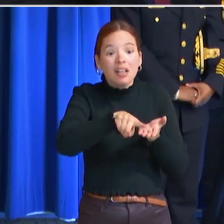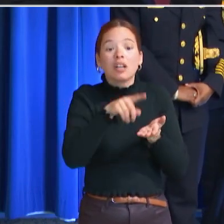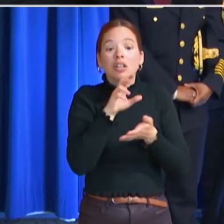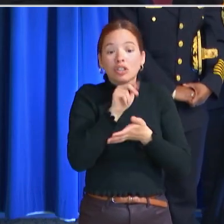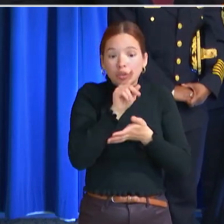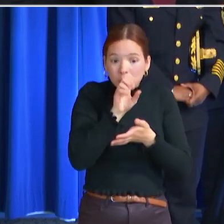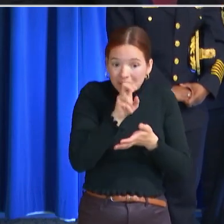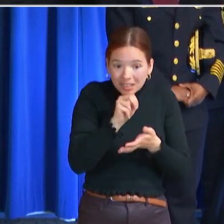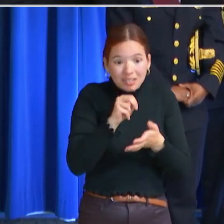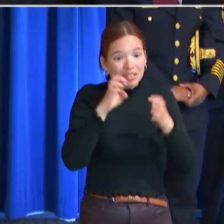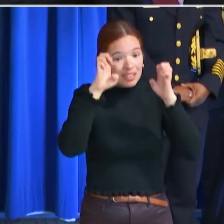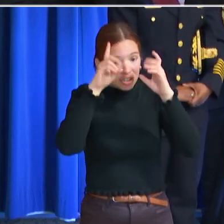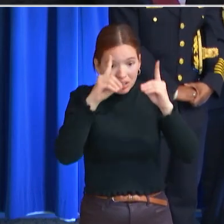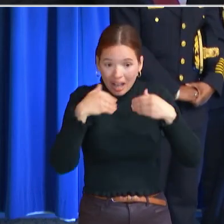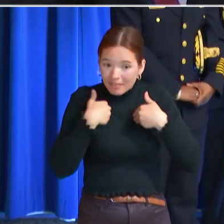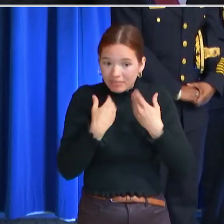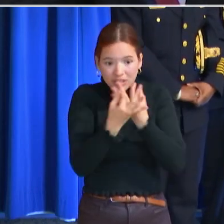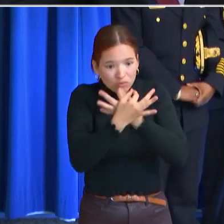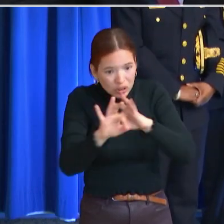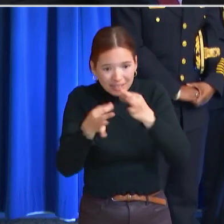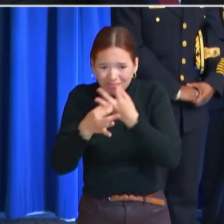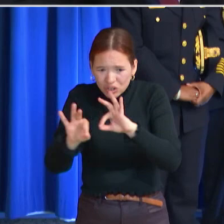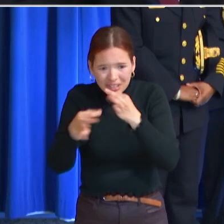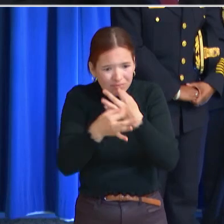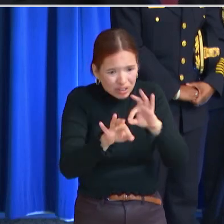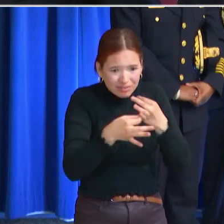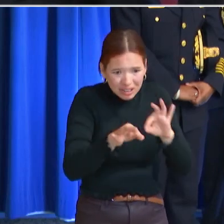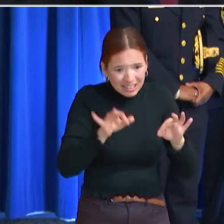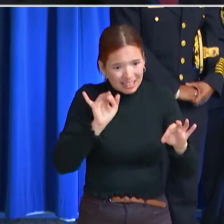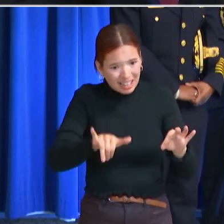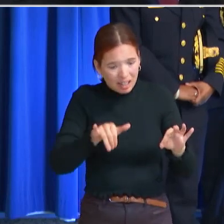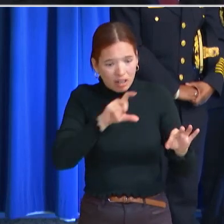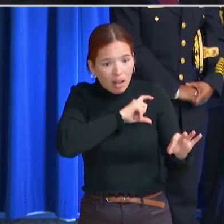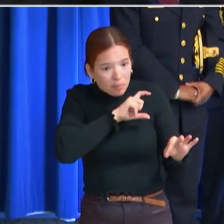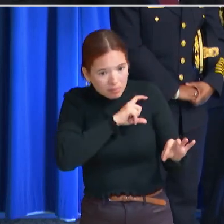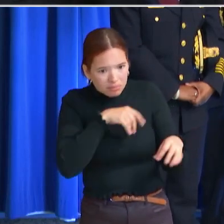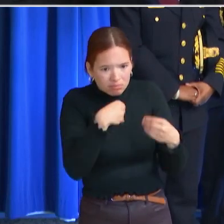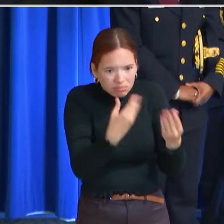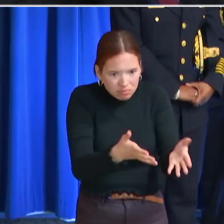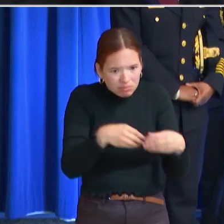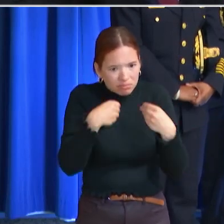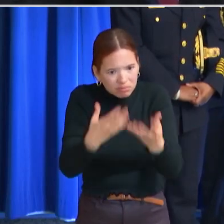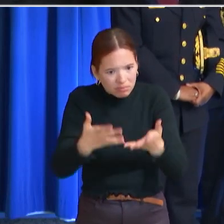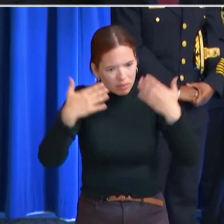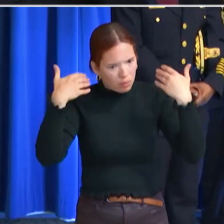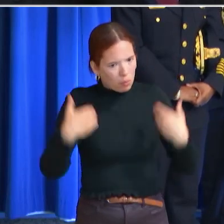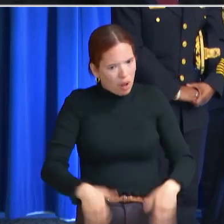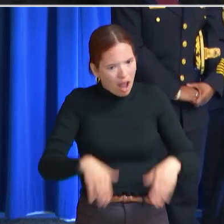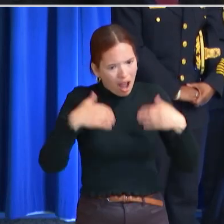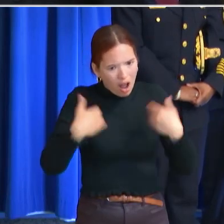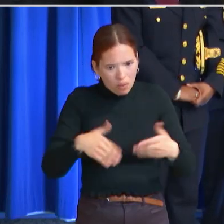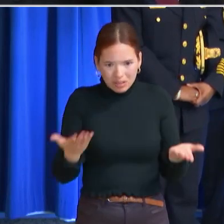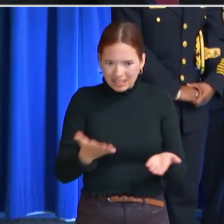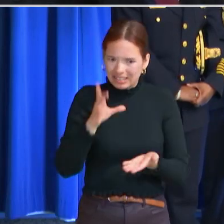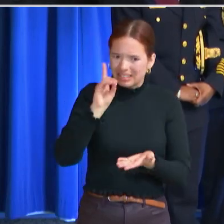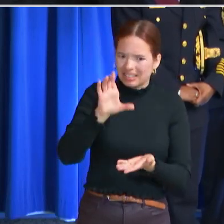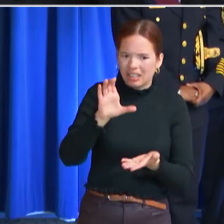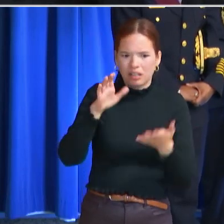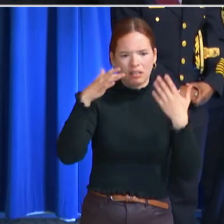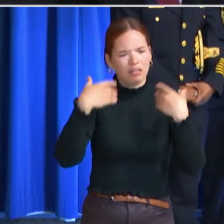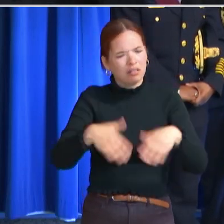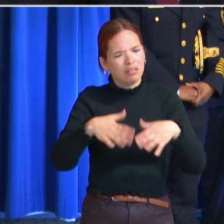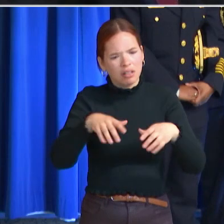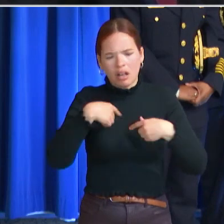education, and they have a career in law enforcement, and just really in a city that I have so much admiration and respect